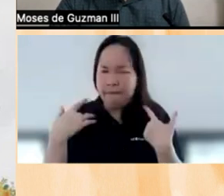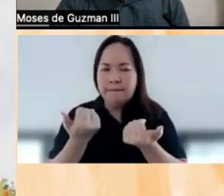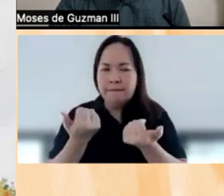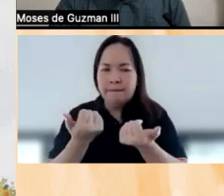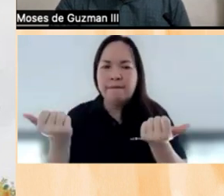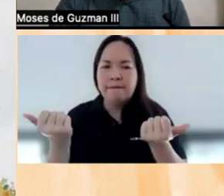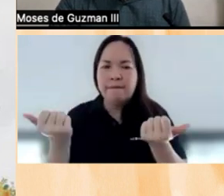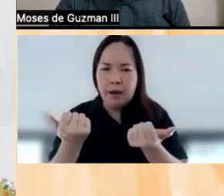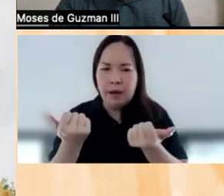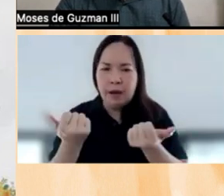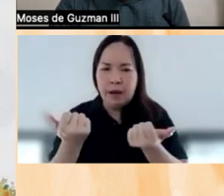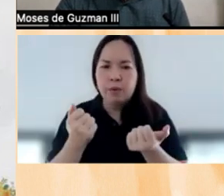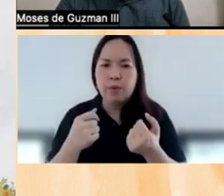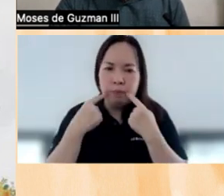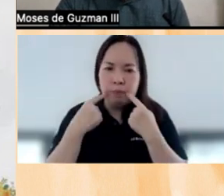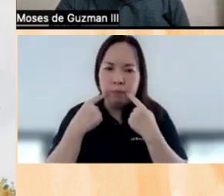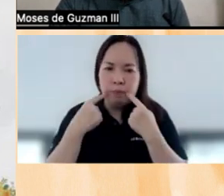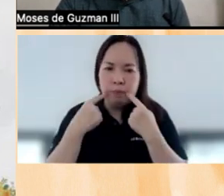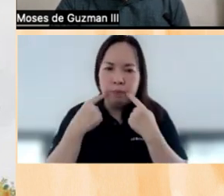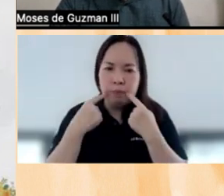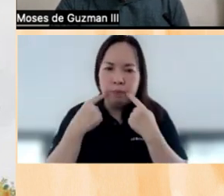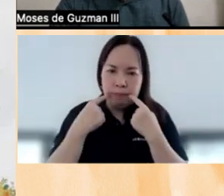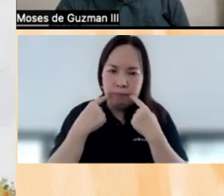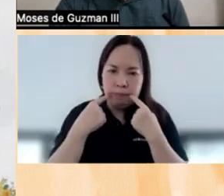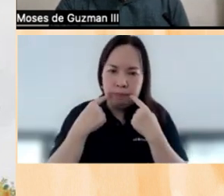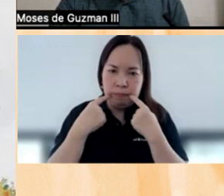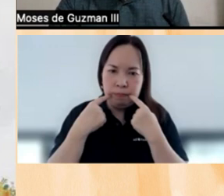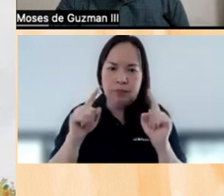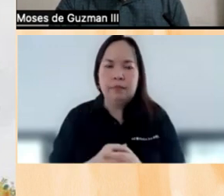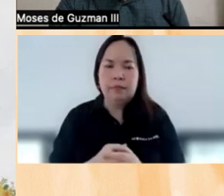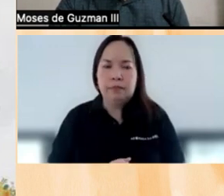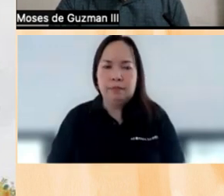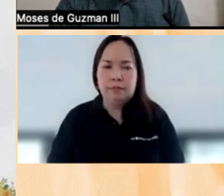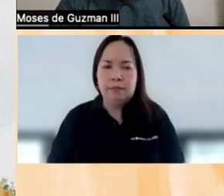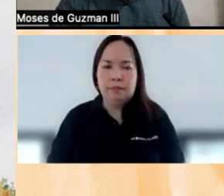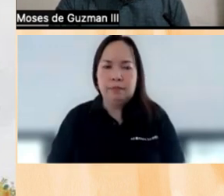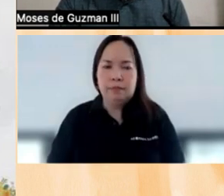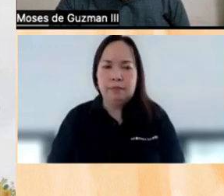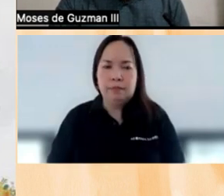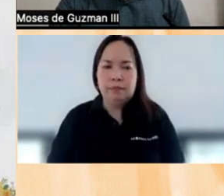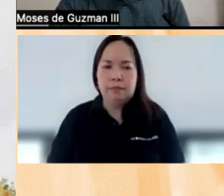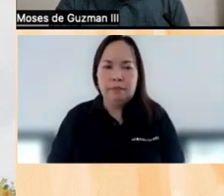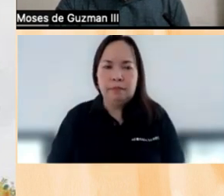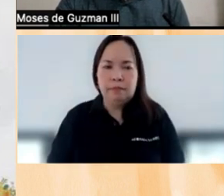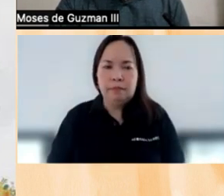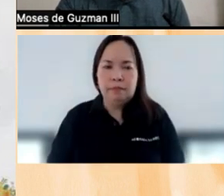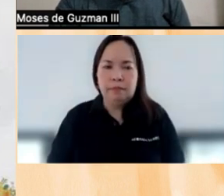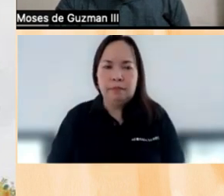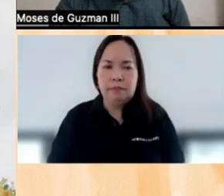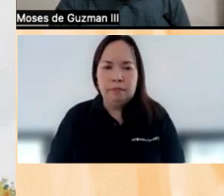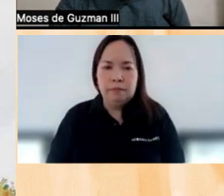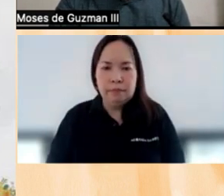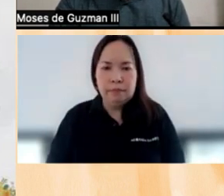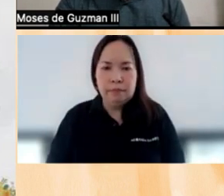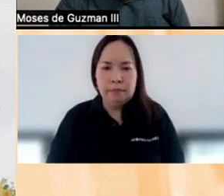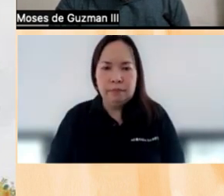professionals. High-risk patients need to be seen by a psychiatrist ASAP. If